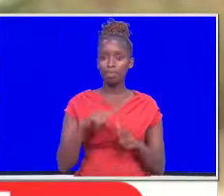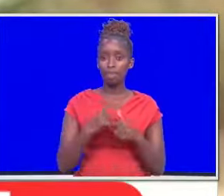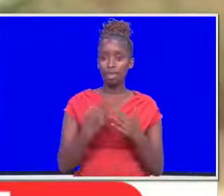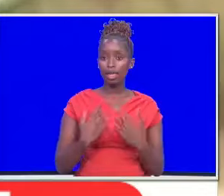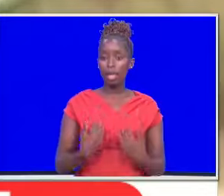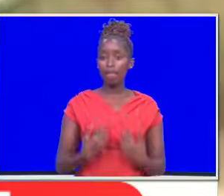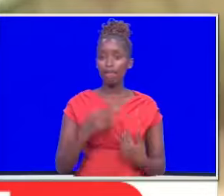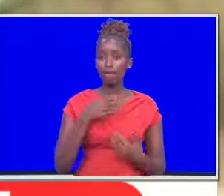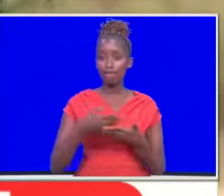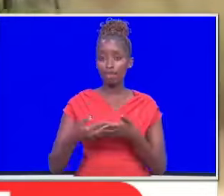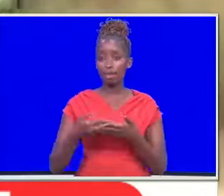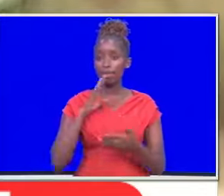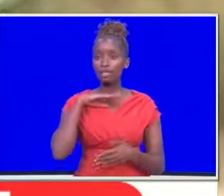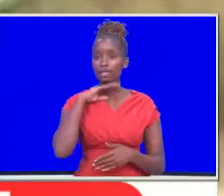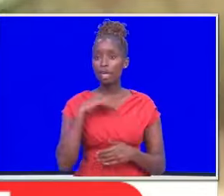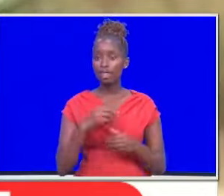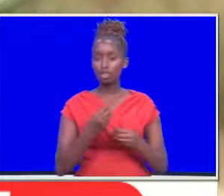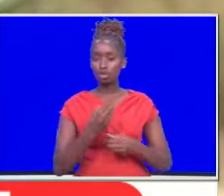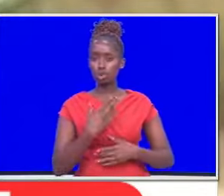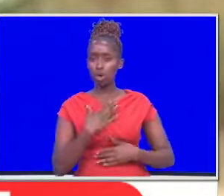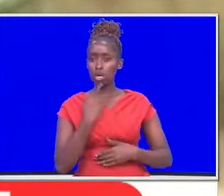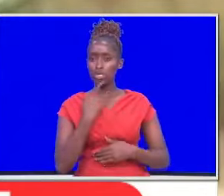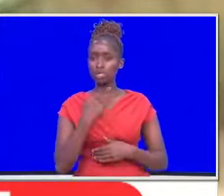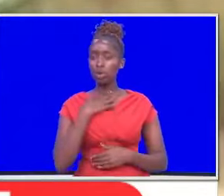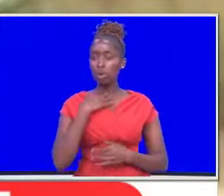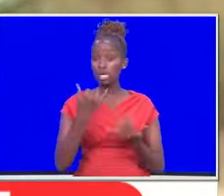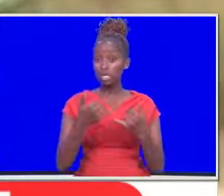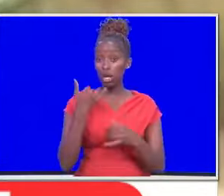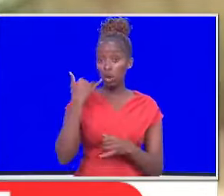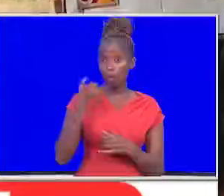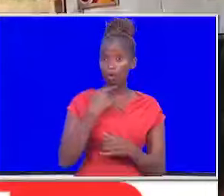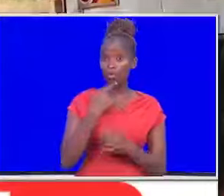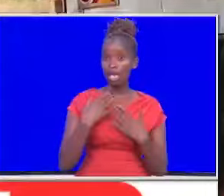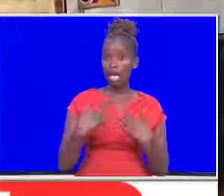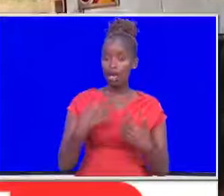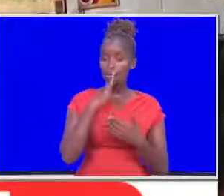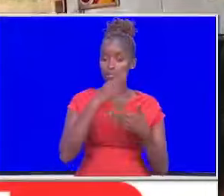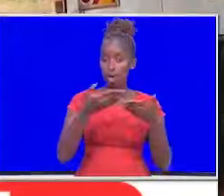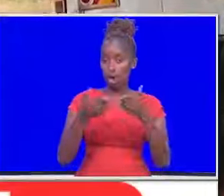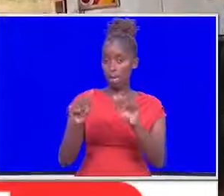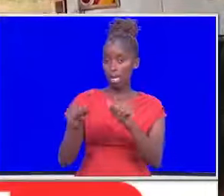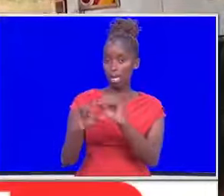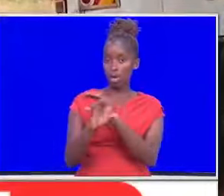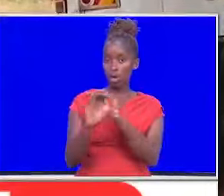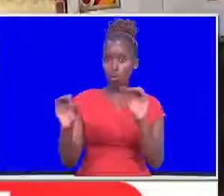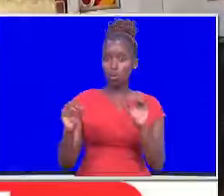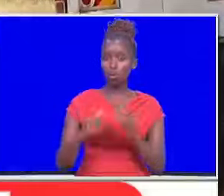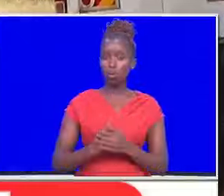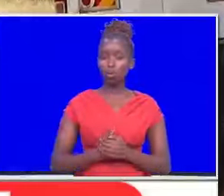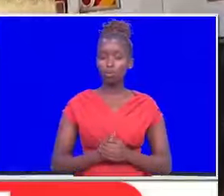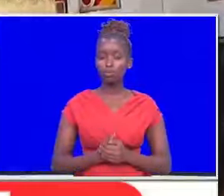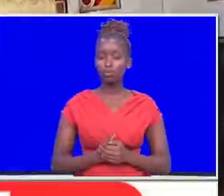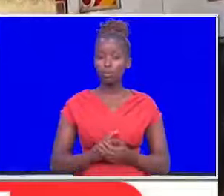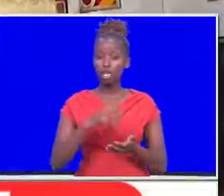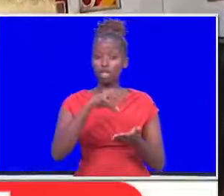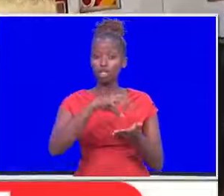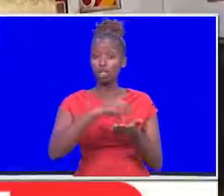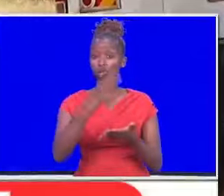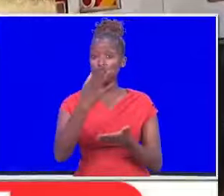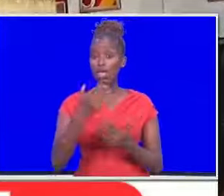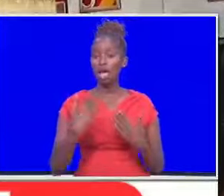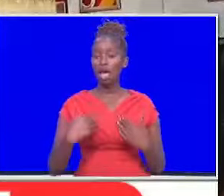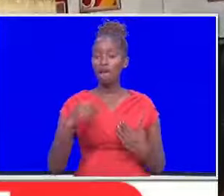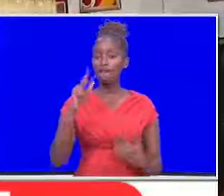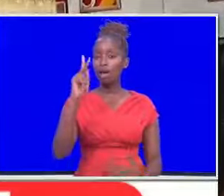akashtuka, akasema ni ukweli. Wacha nipigie Inspector Lama, ndio alisema usifunguliwe. Adding to the gravity of the situation,